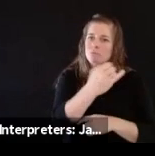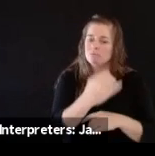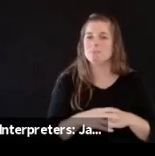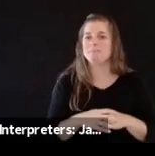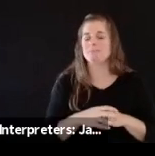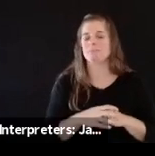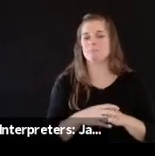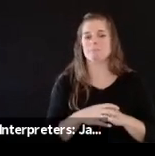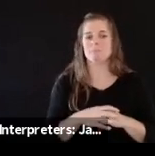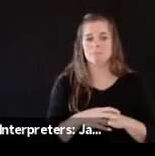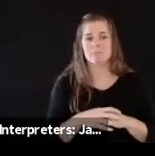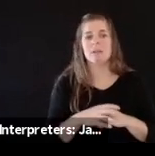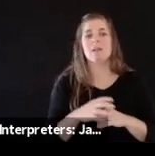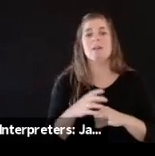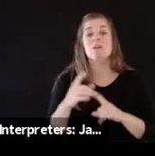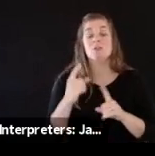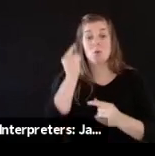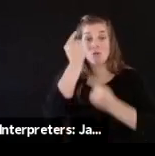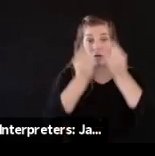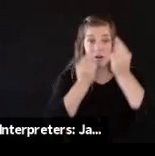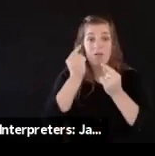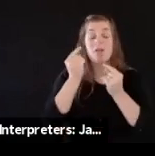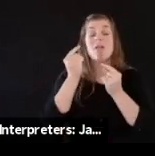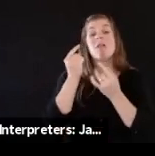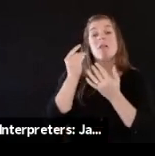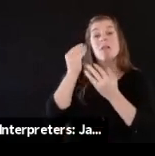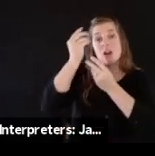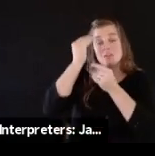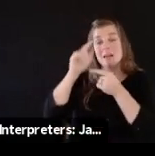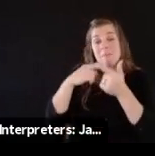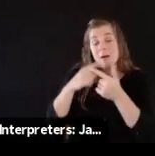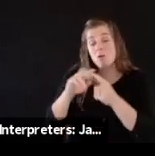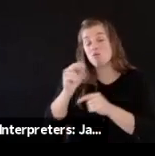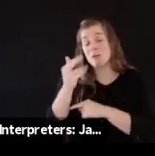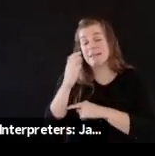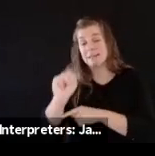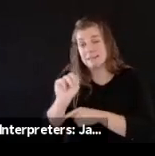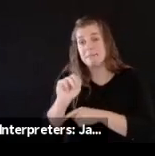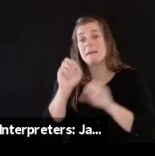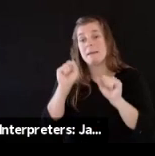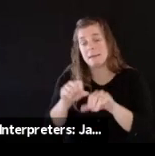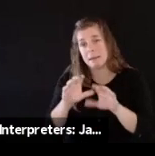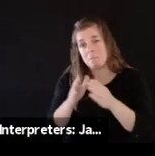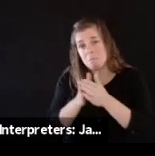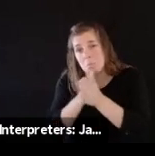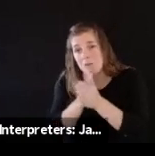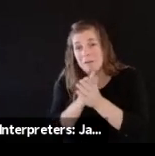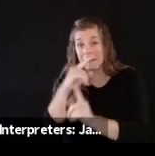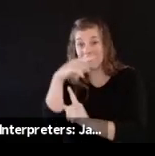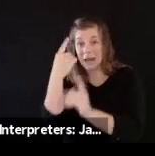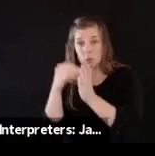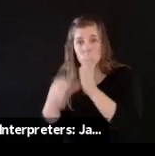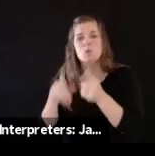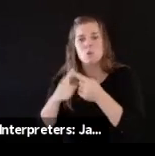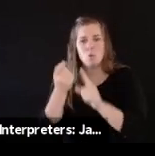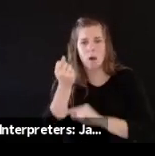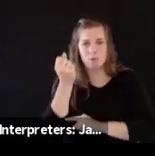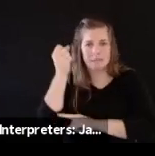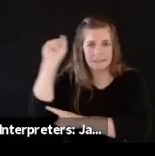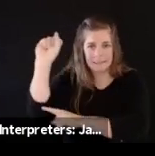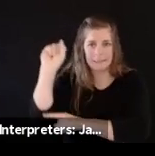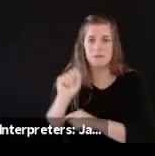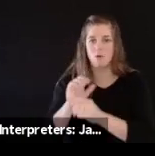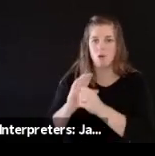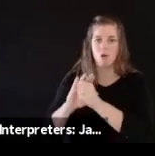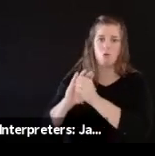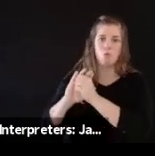that a critical consciousness about racism specifically can motivate Black students to resist oppressive forces